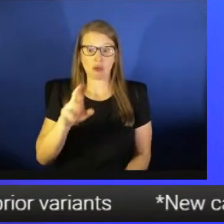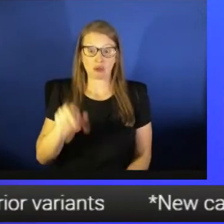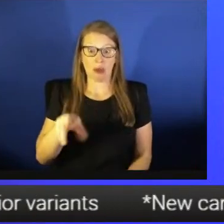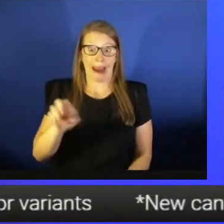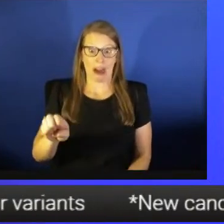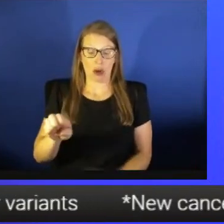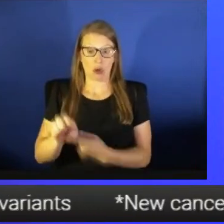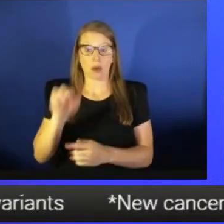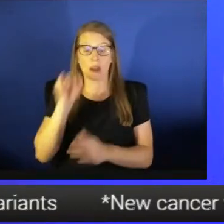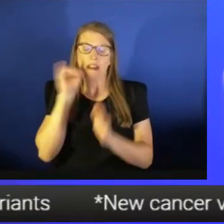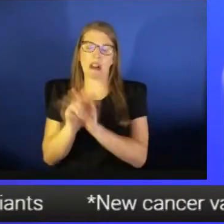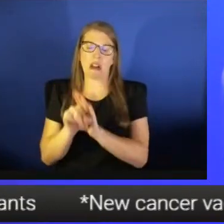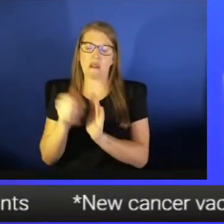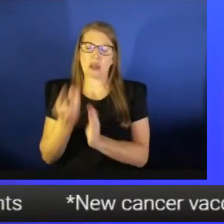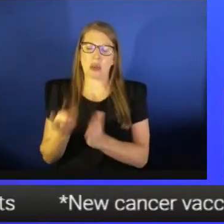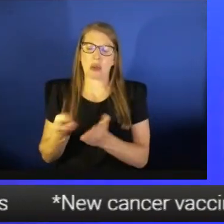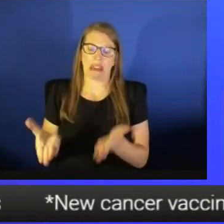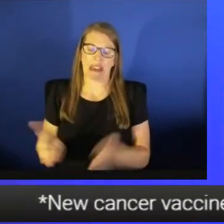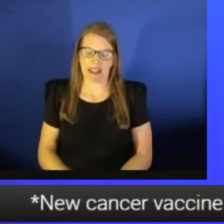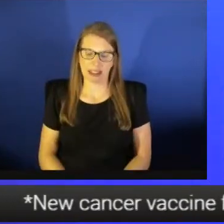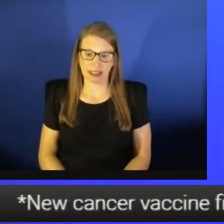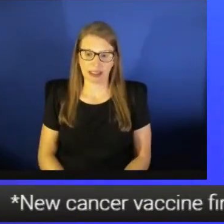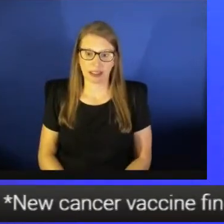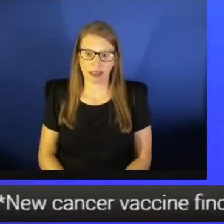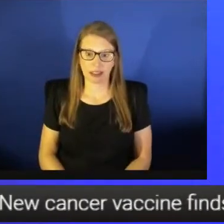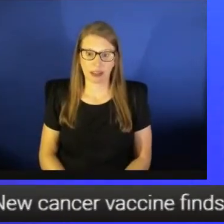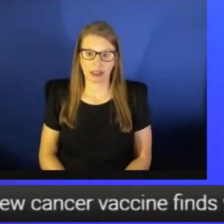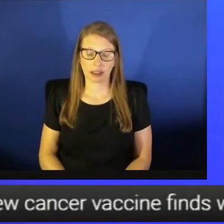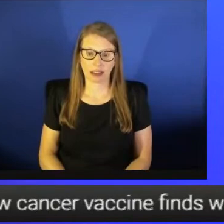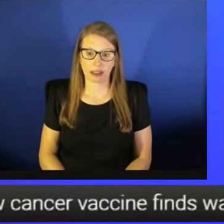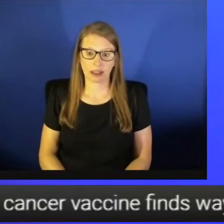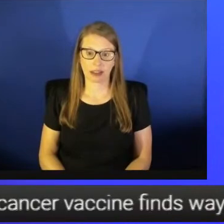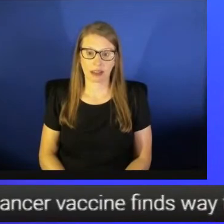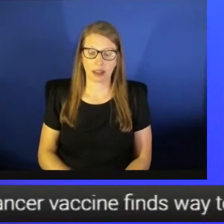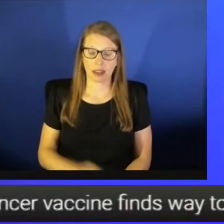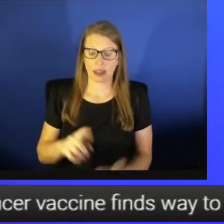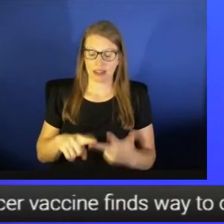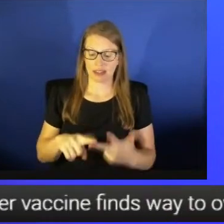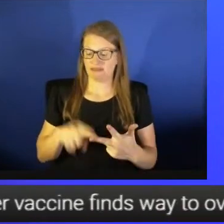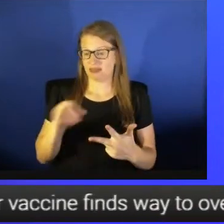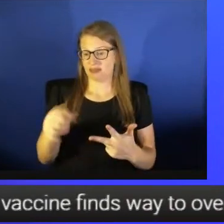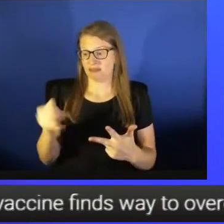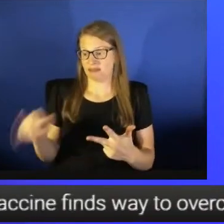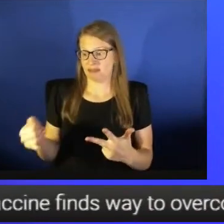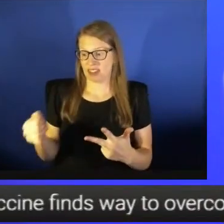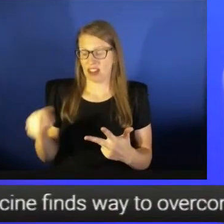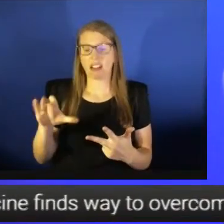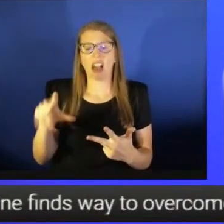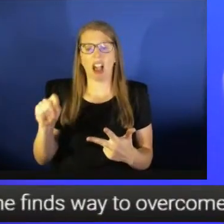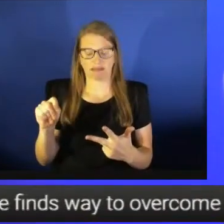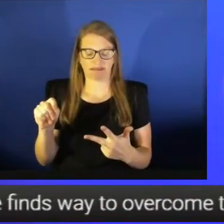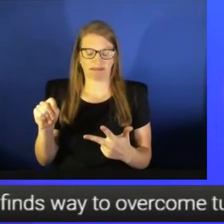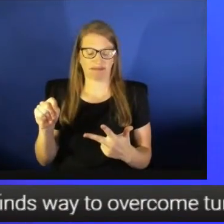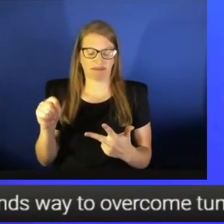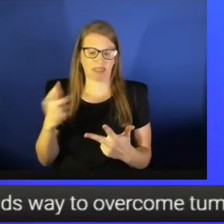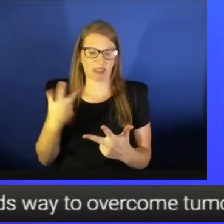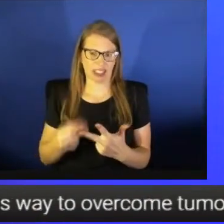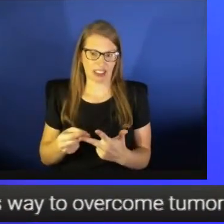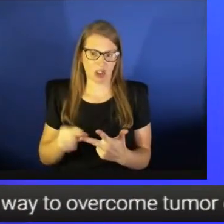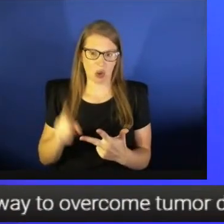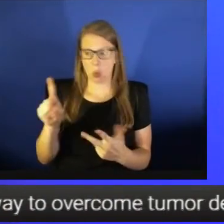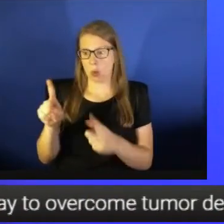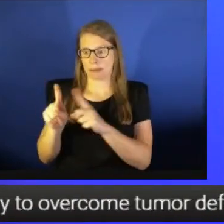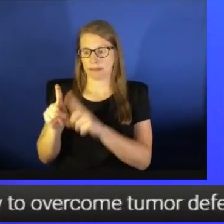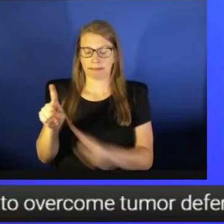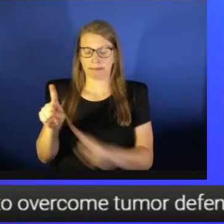identified a couple of things. The clotting problem with the Johnson & Johnson vaccine is 1 in several 100,000 doses. The